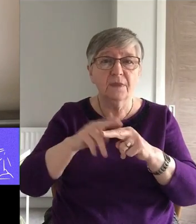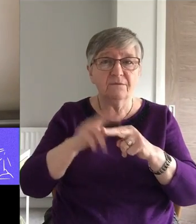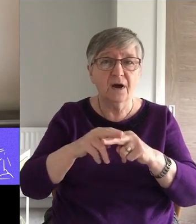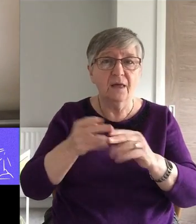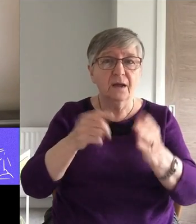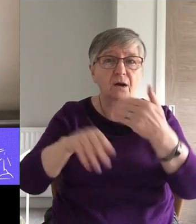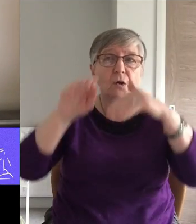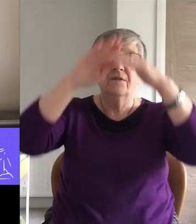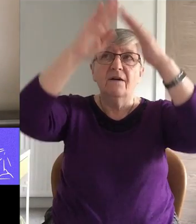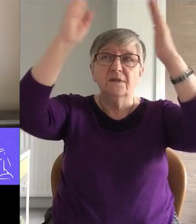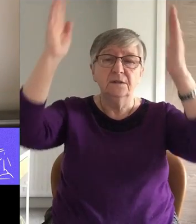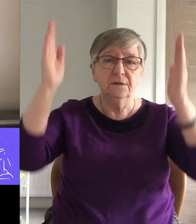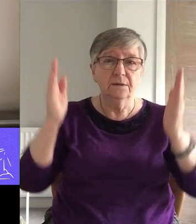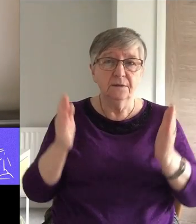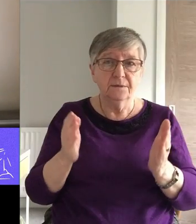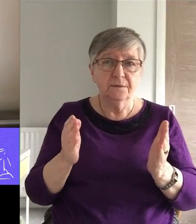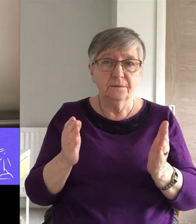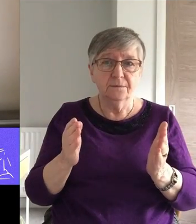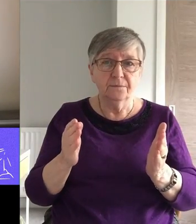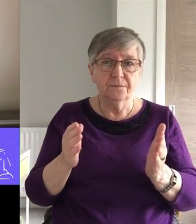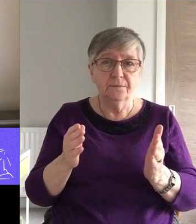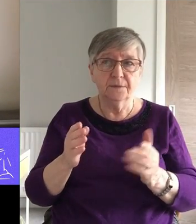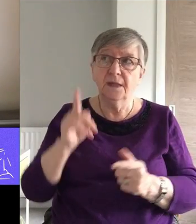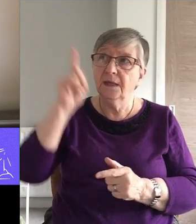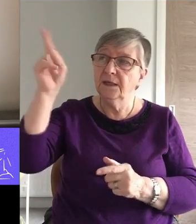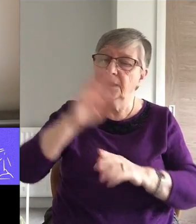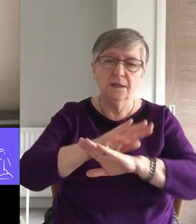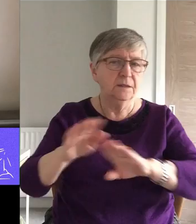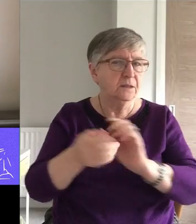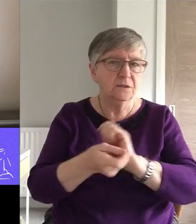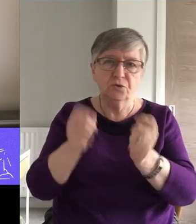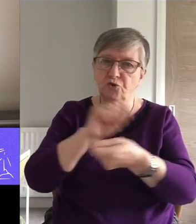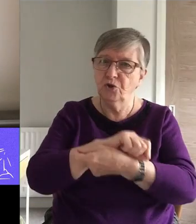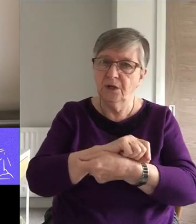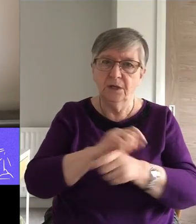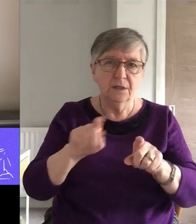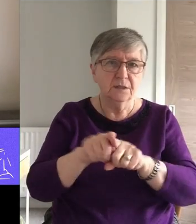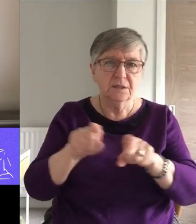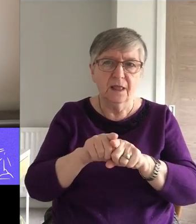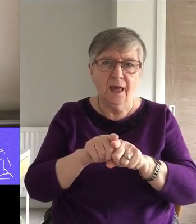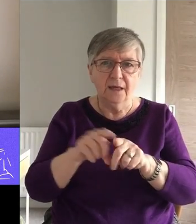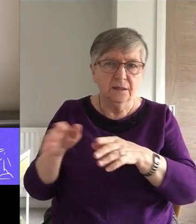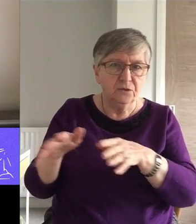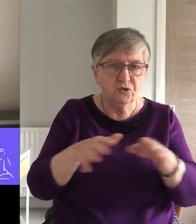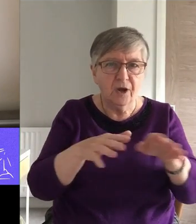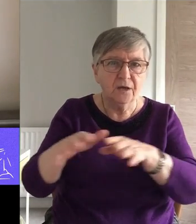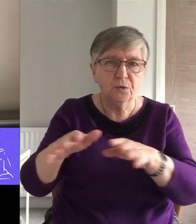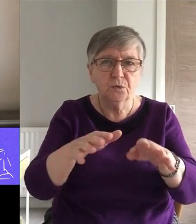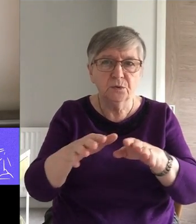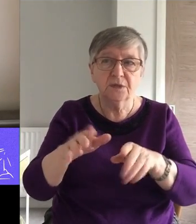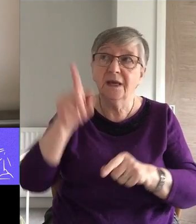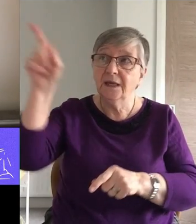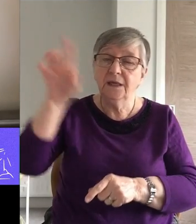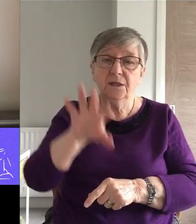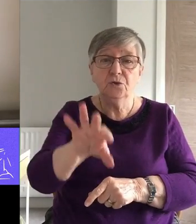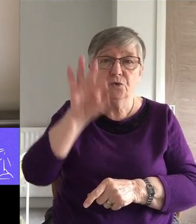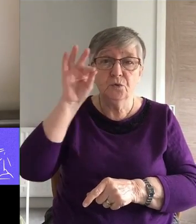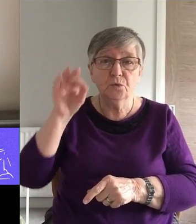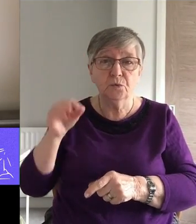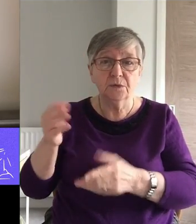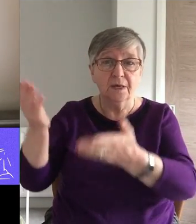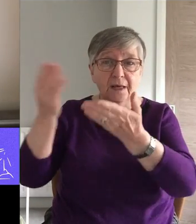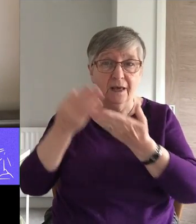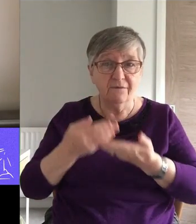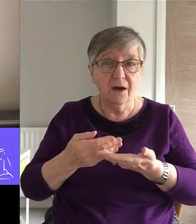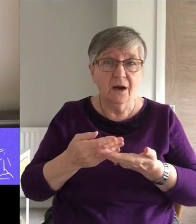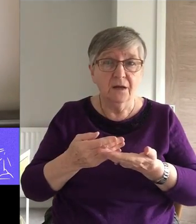heavenly lights, who does not change like shifting shadows. He chose to give us birth